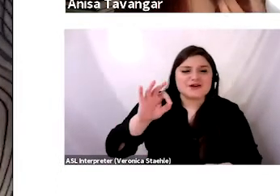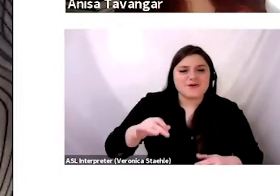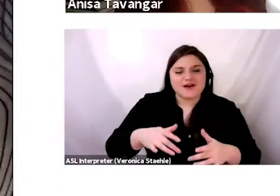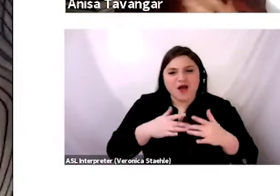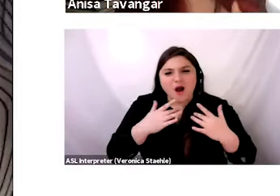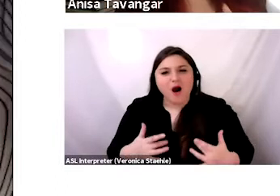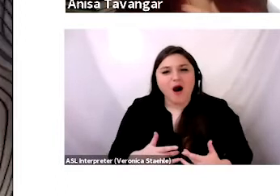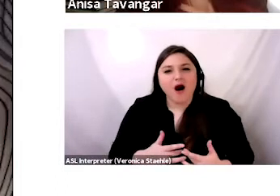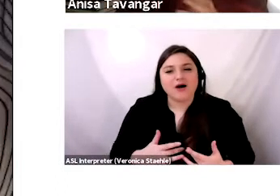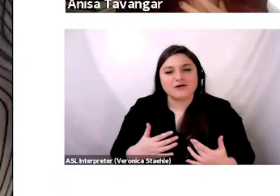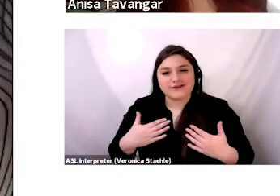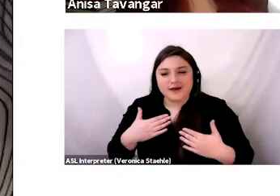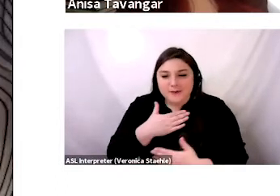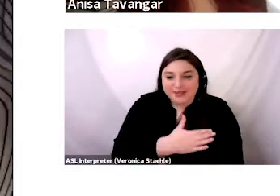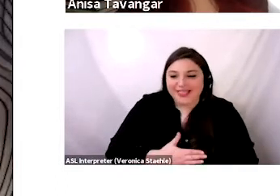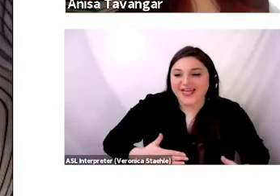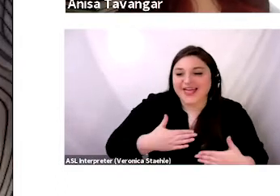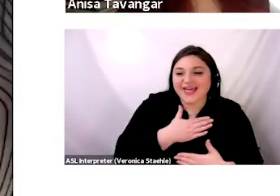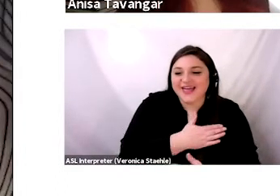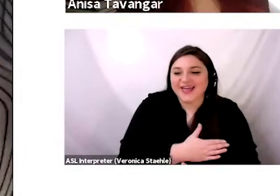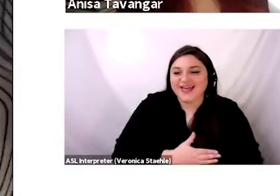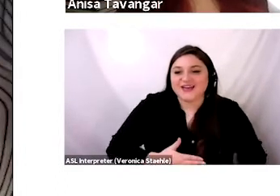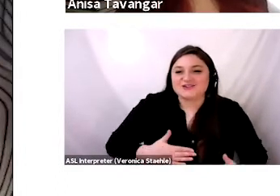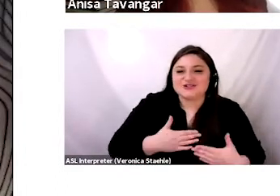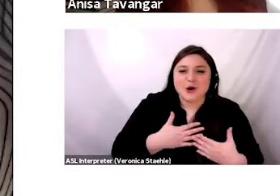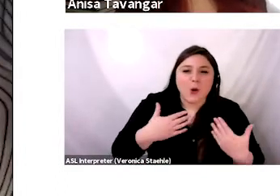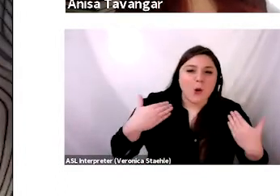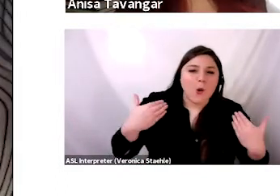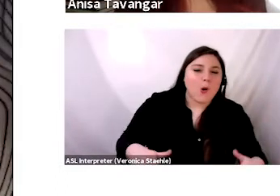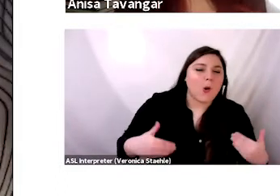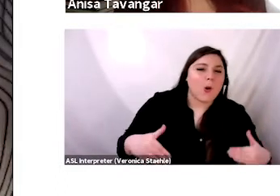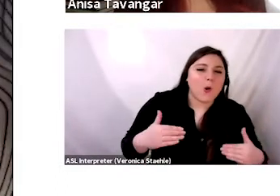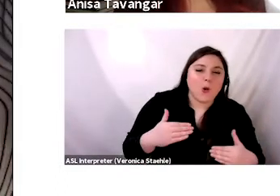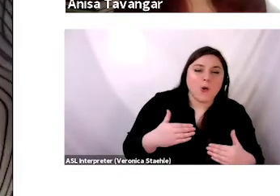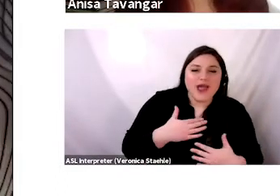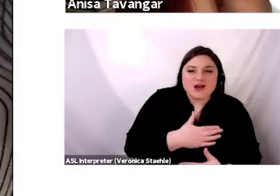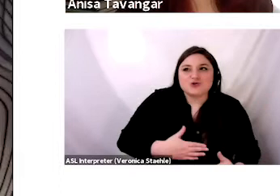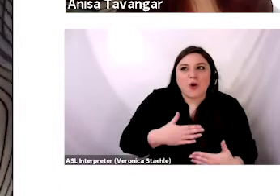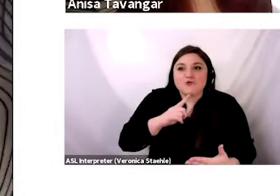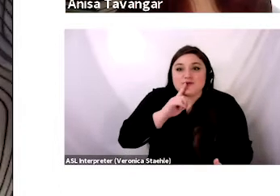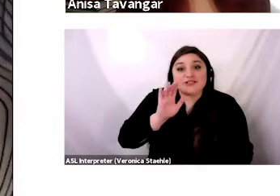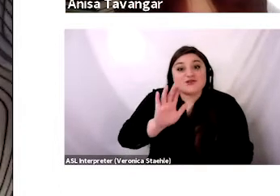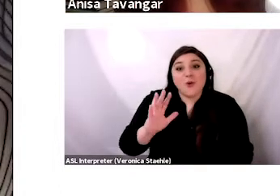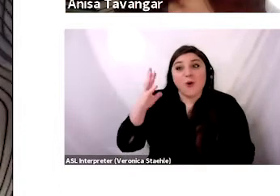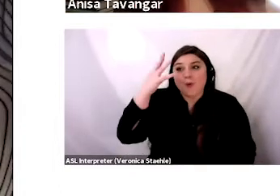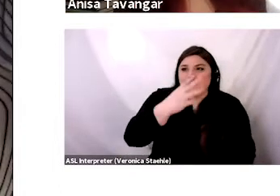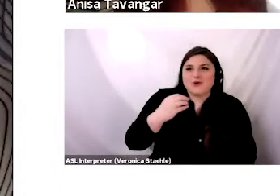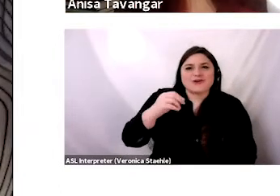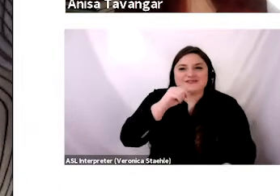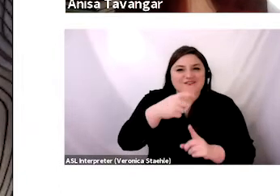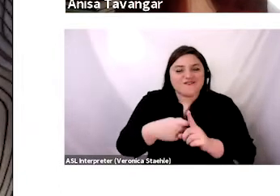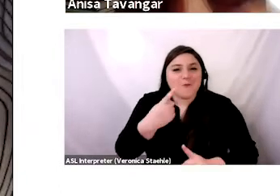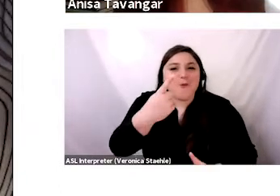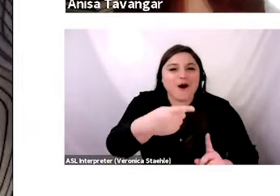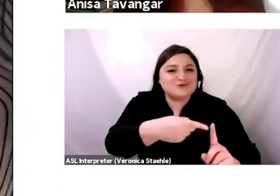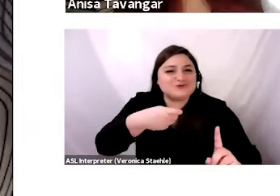the spirit and the heart's pleasure and enjoyment, and the importance of you know, finding beauty where we can, and that it doesn't